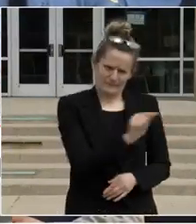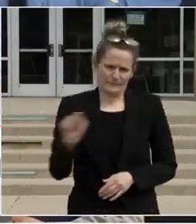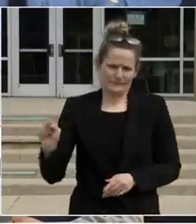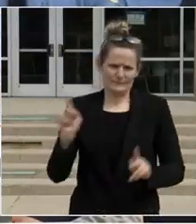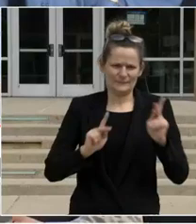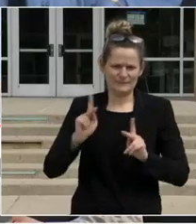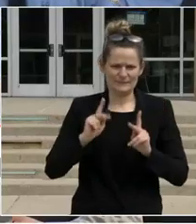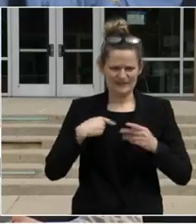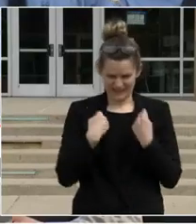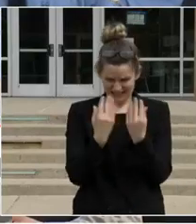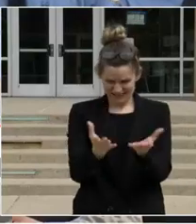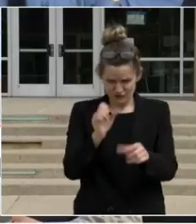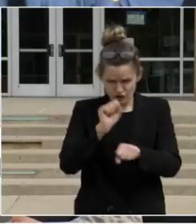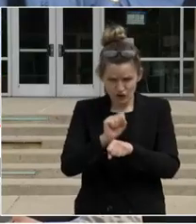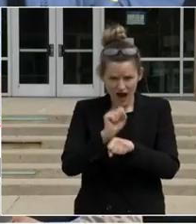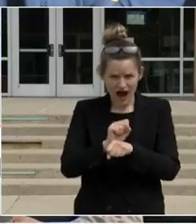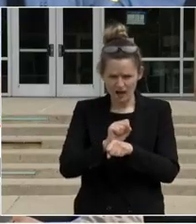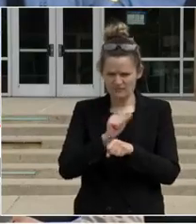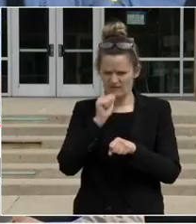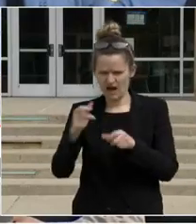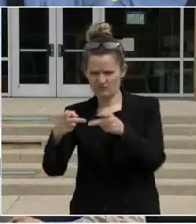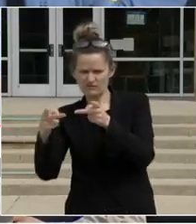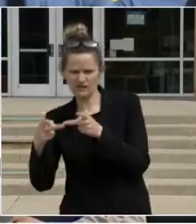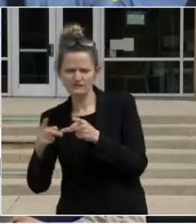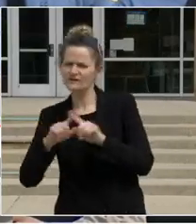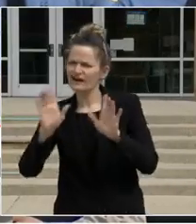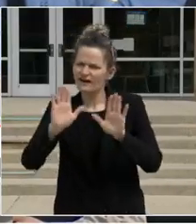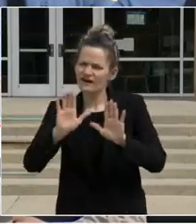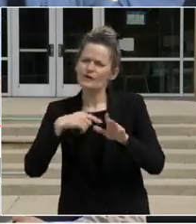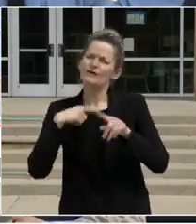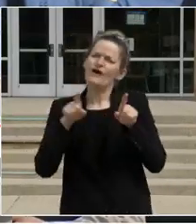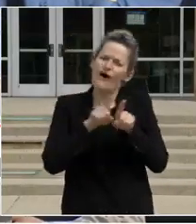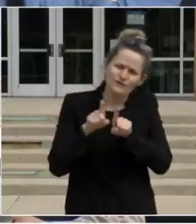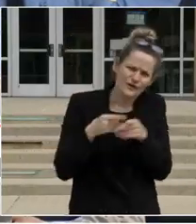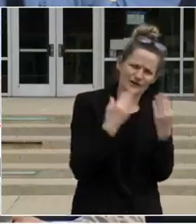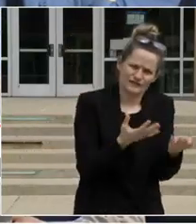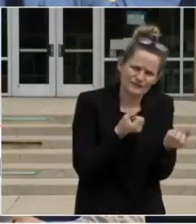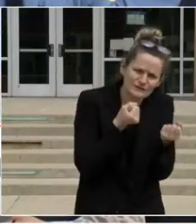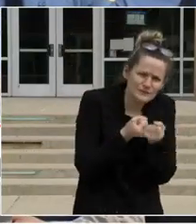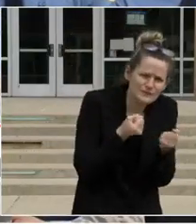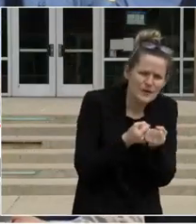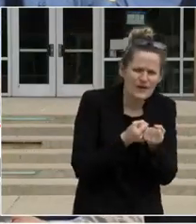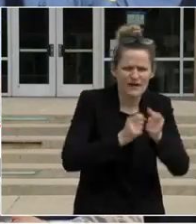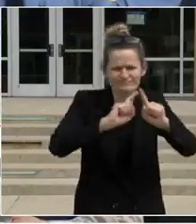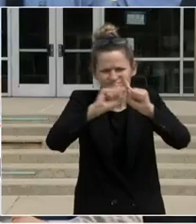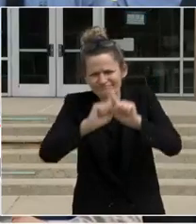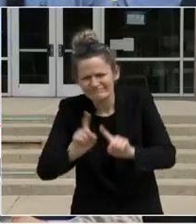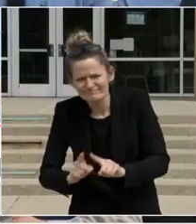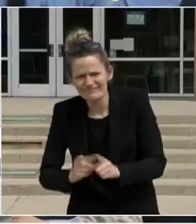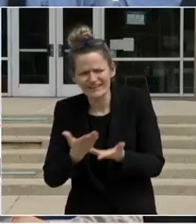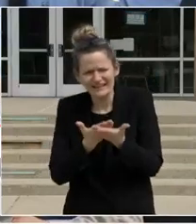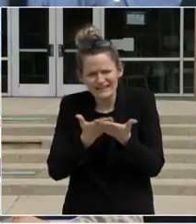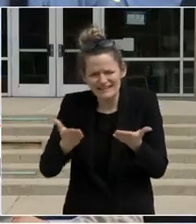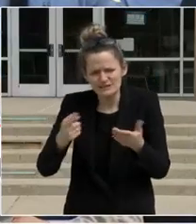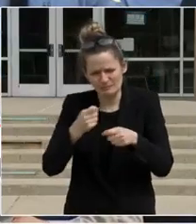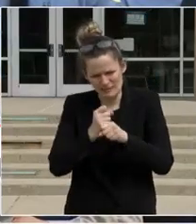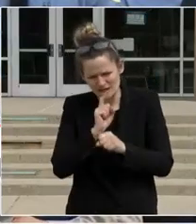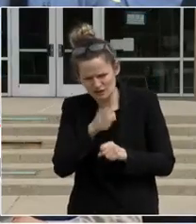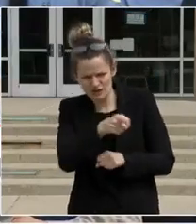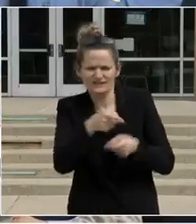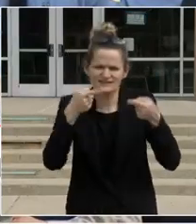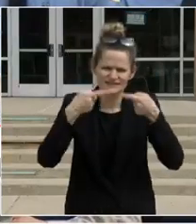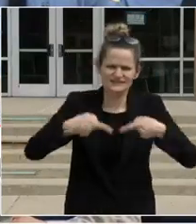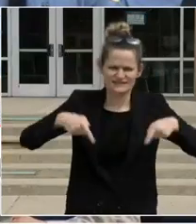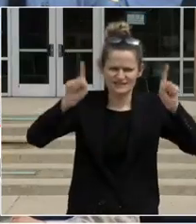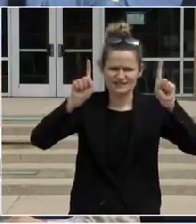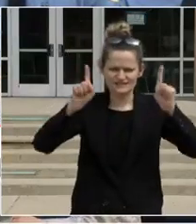also give them the support that will help them to do the things that they need to do so that they see what it's like on the other side once they become